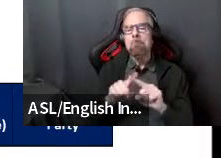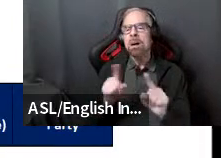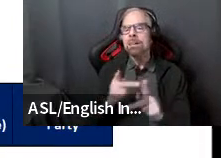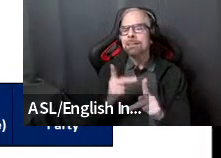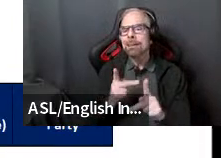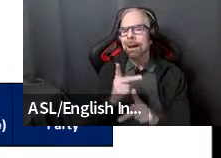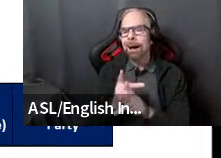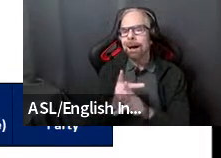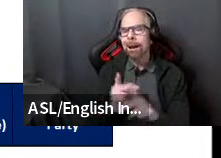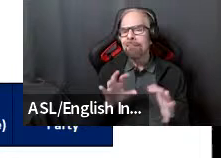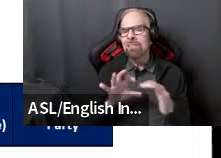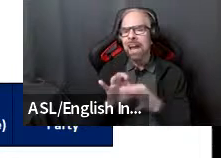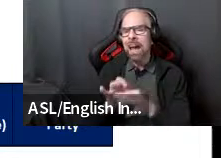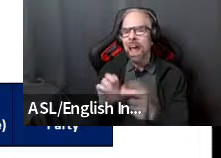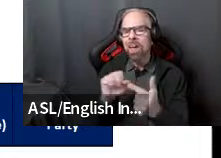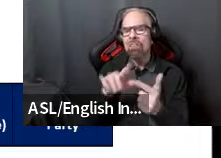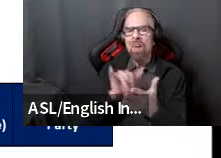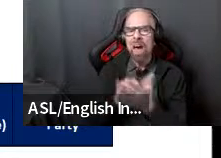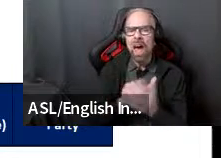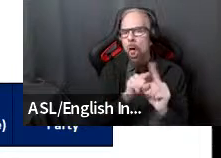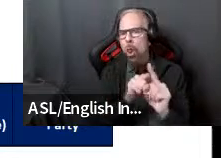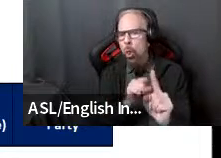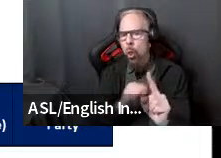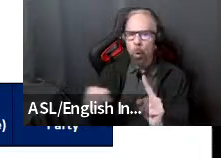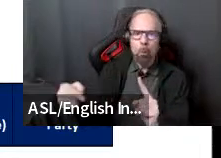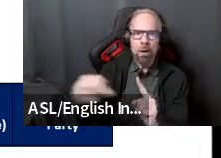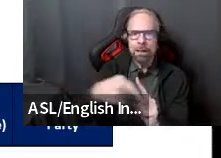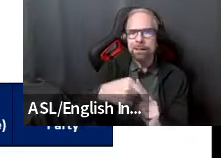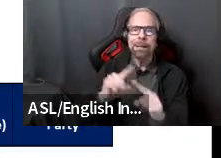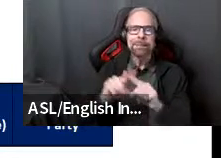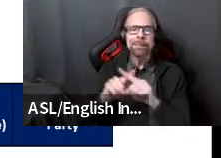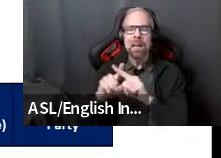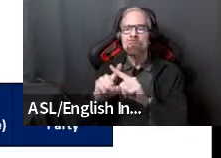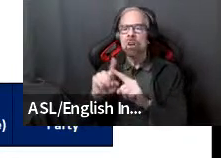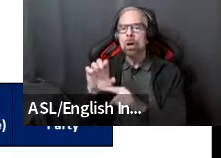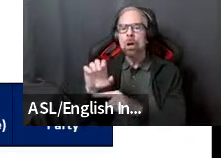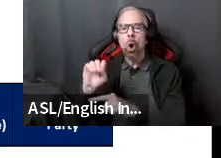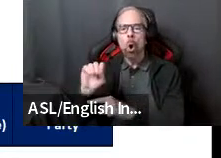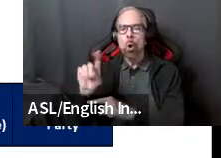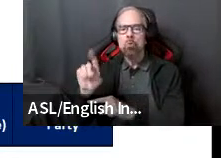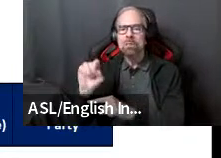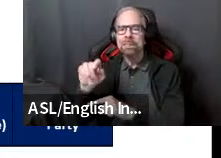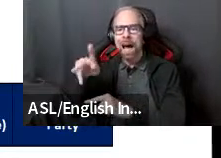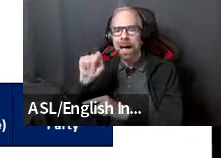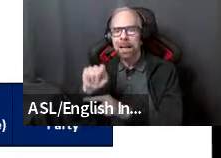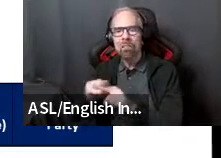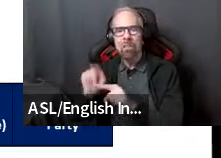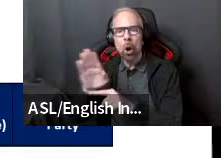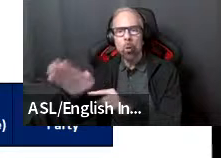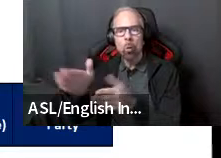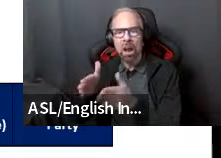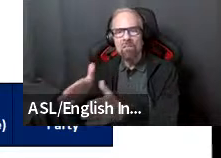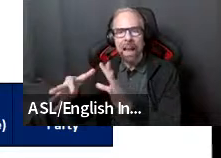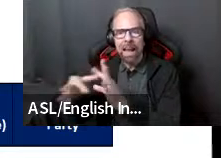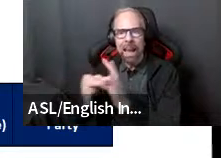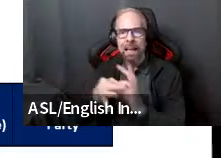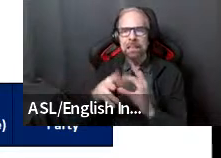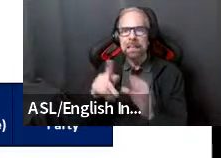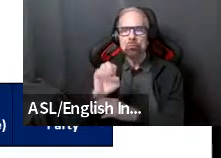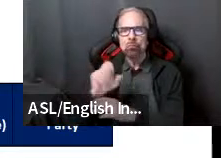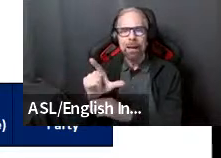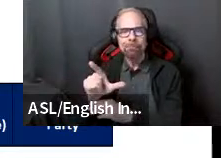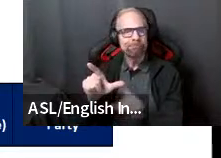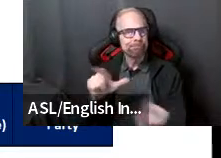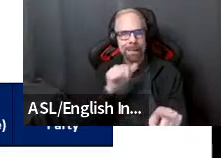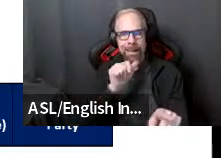that loop around and do, ODOT ways of highway ways of connecting trails rather than direct ways. So even